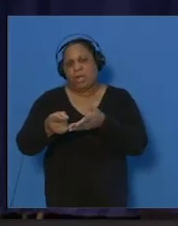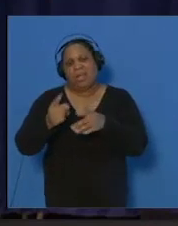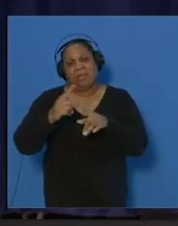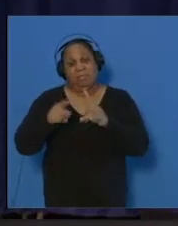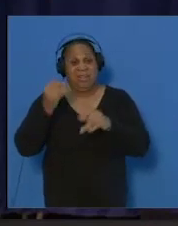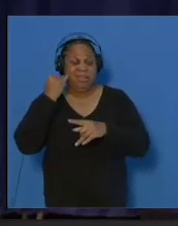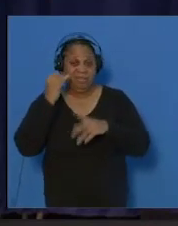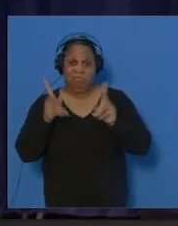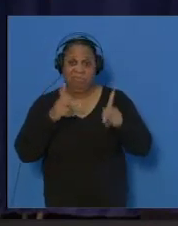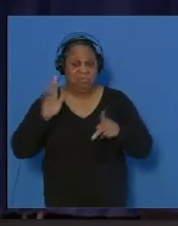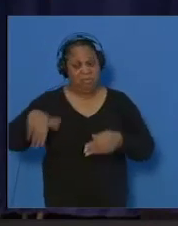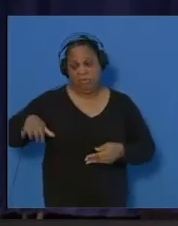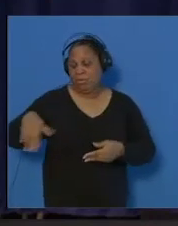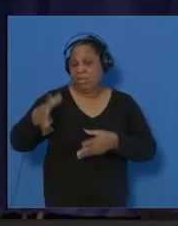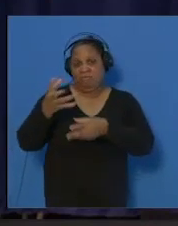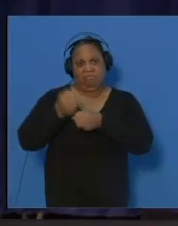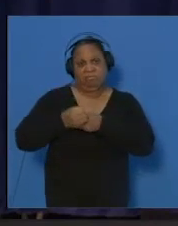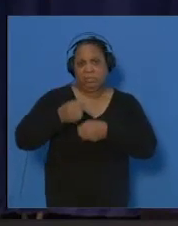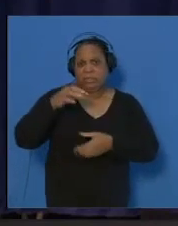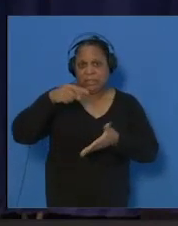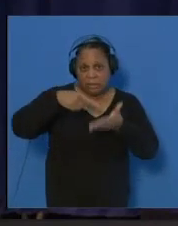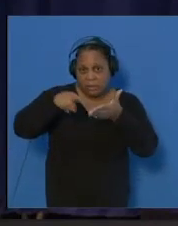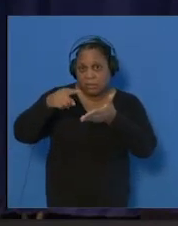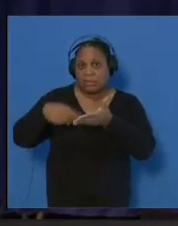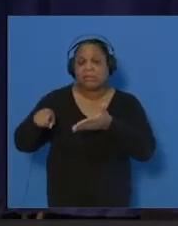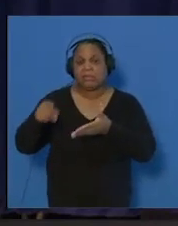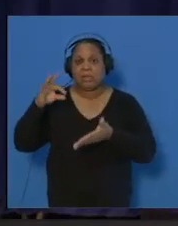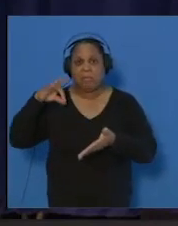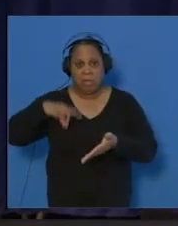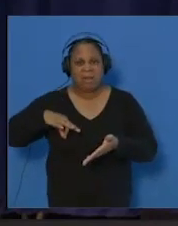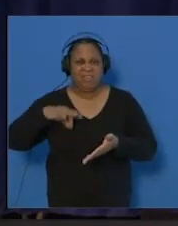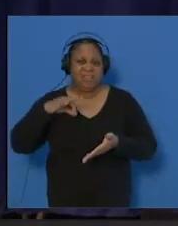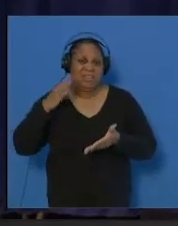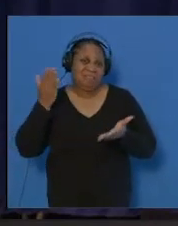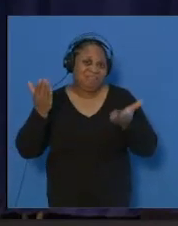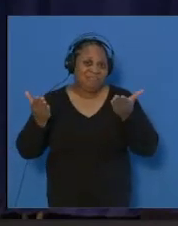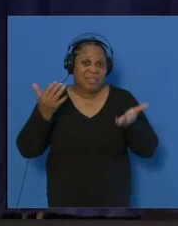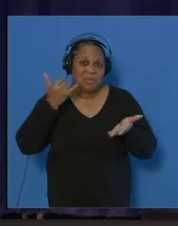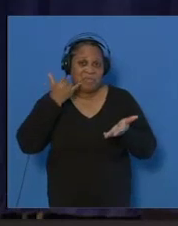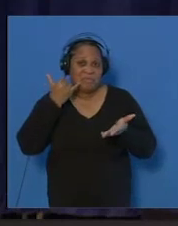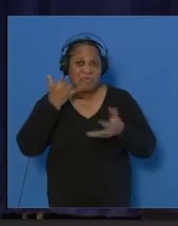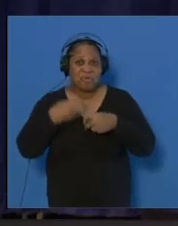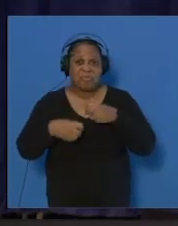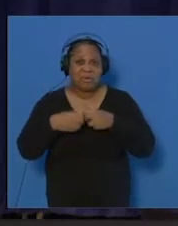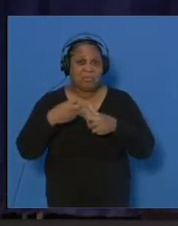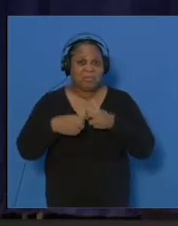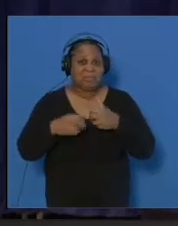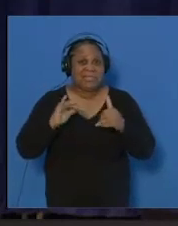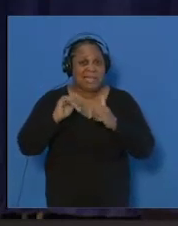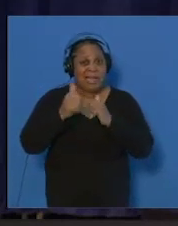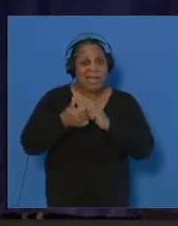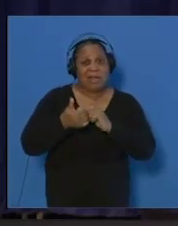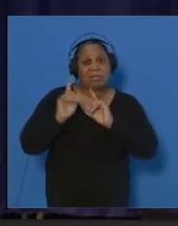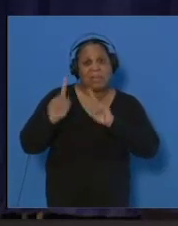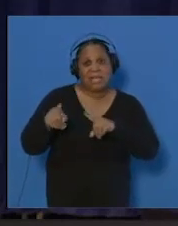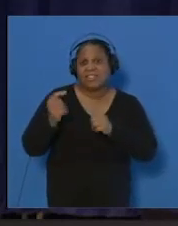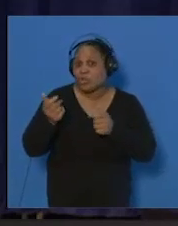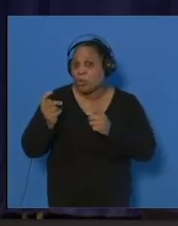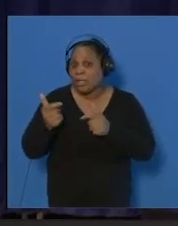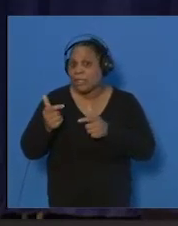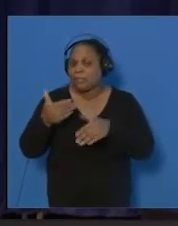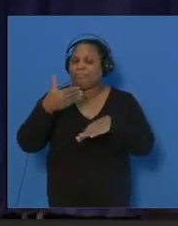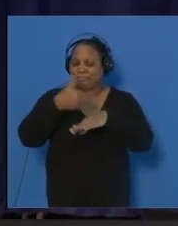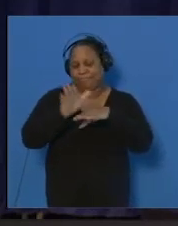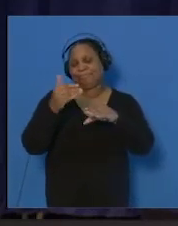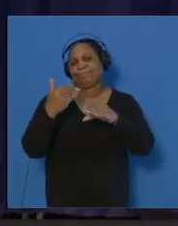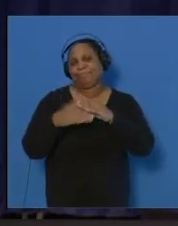still not receiving benefits, I accept that there's an issue with the telephones in terms of them being answered quickly. Please send an